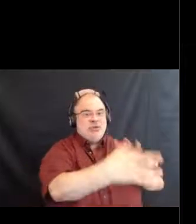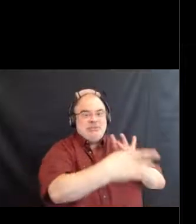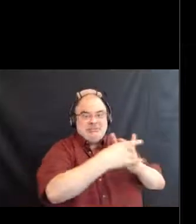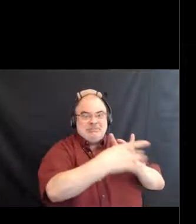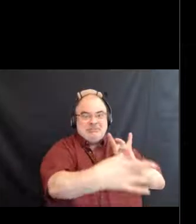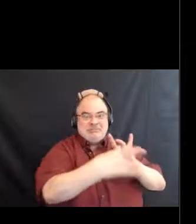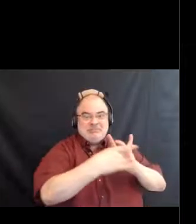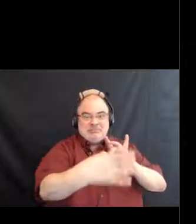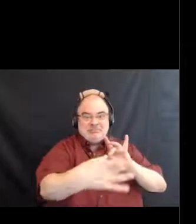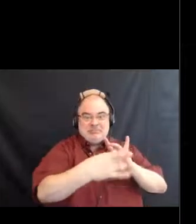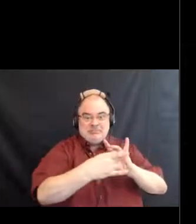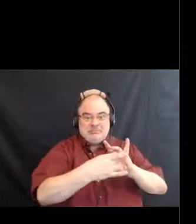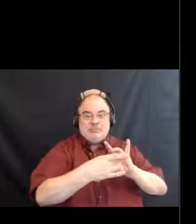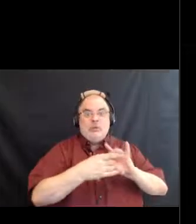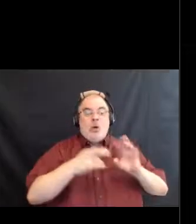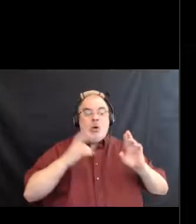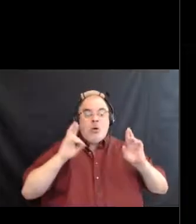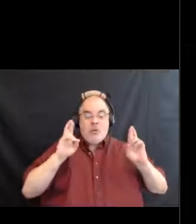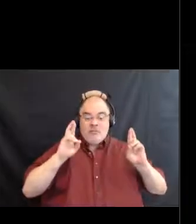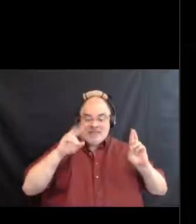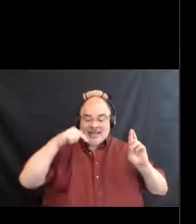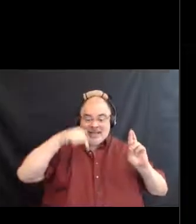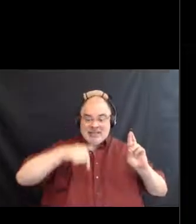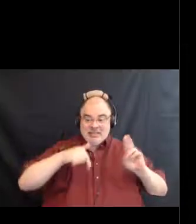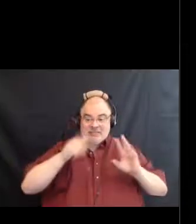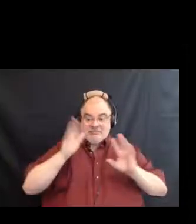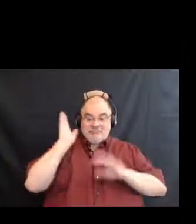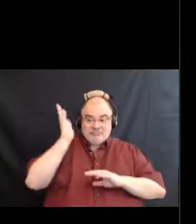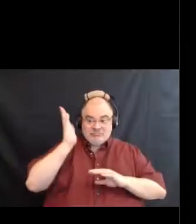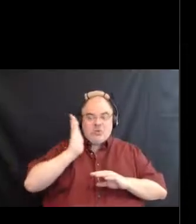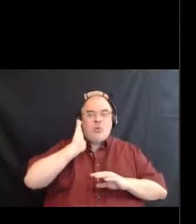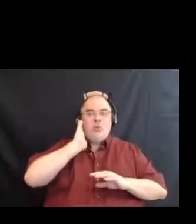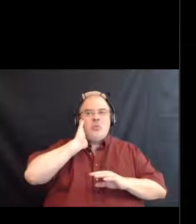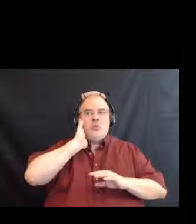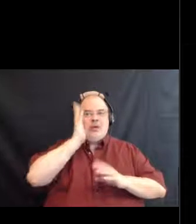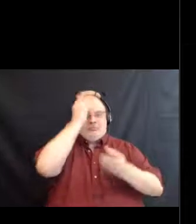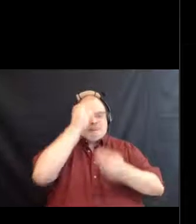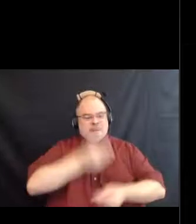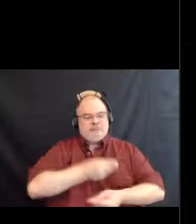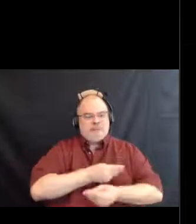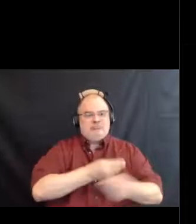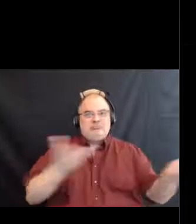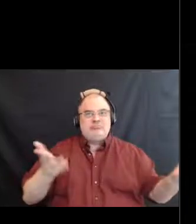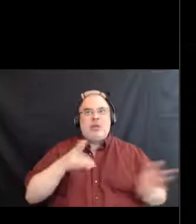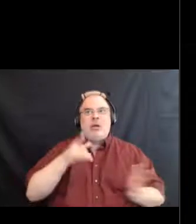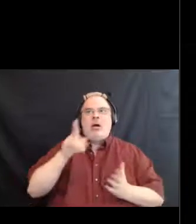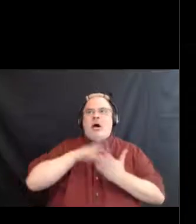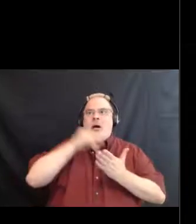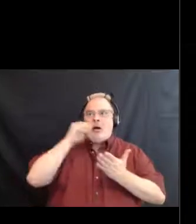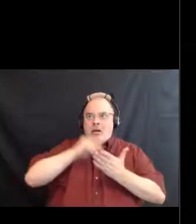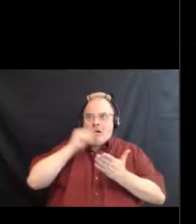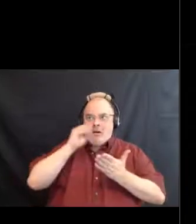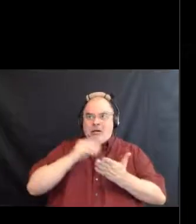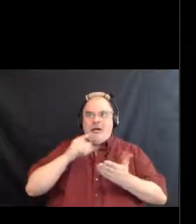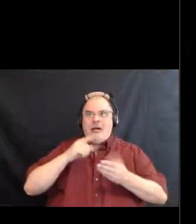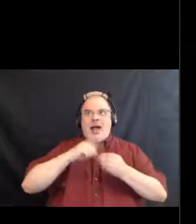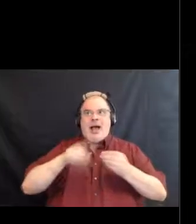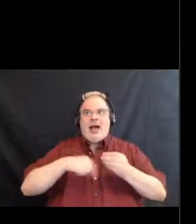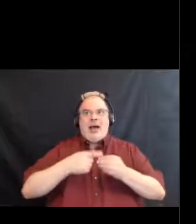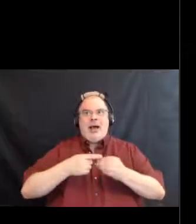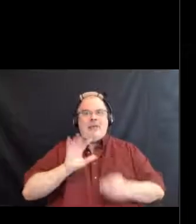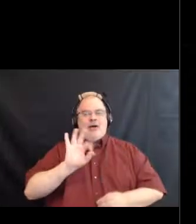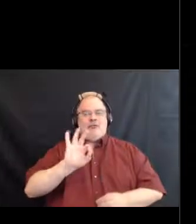is informative and you'll learn more about Able accounts and specifically Florida's Able program,